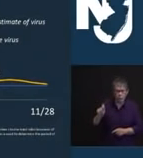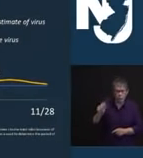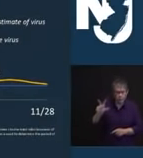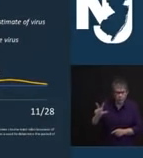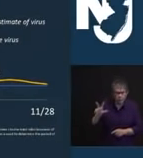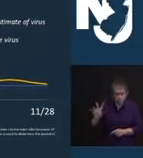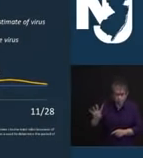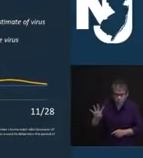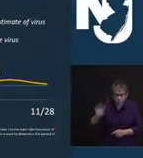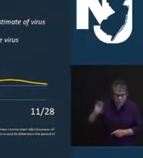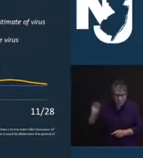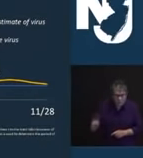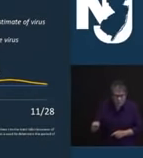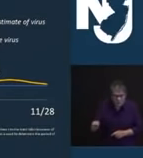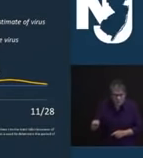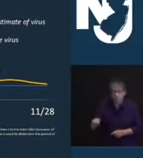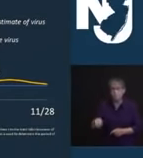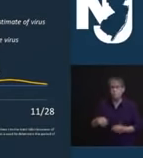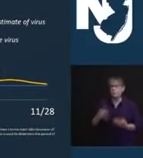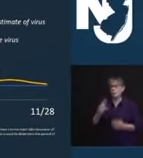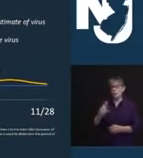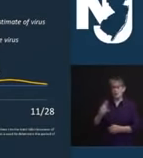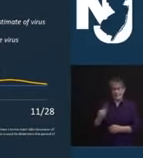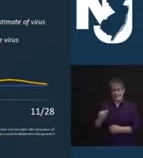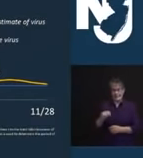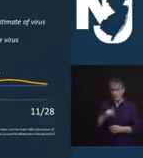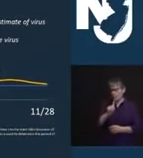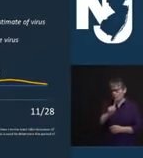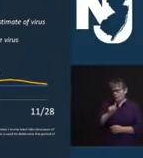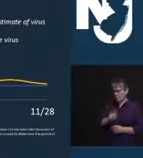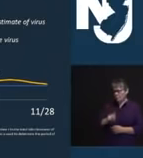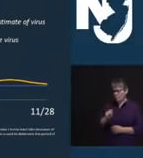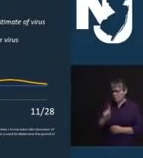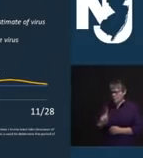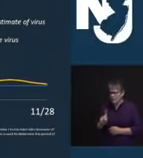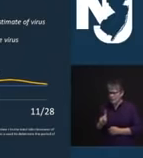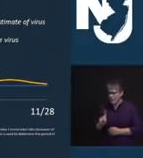at 1.11, and that is as of, Ed,